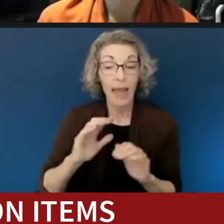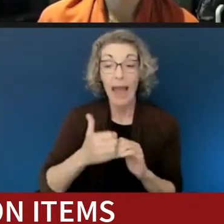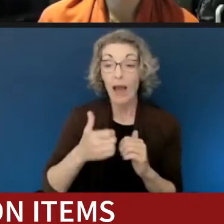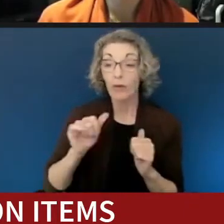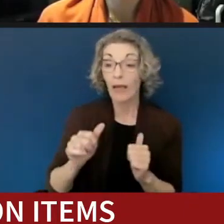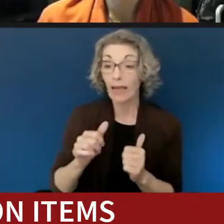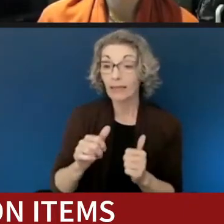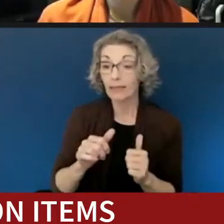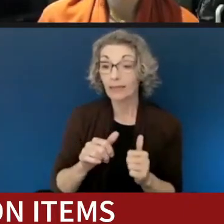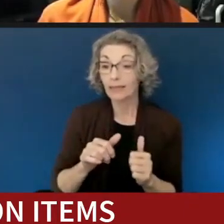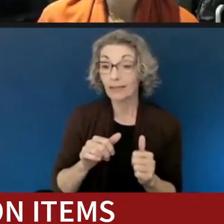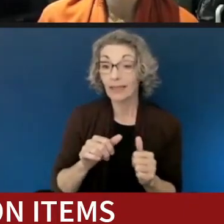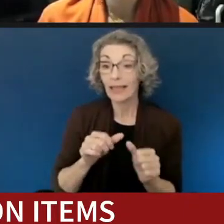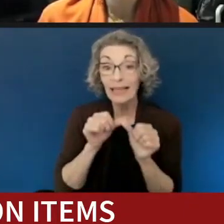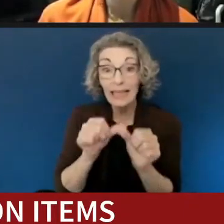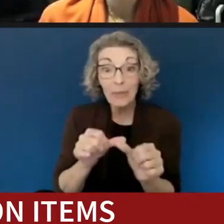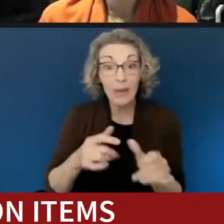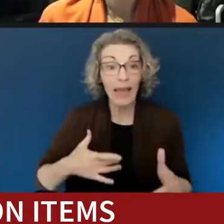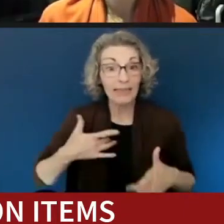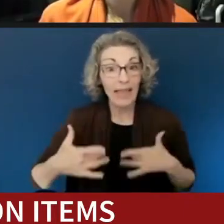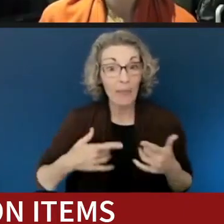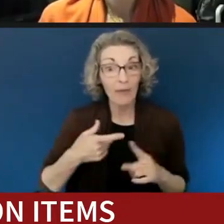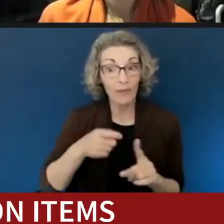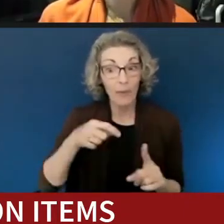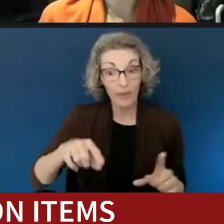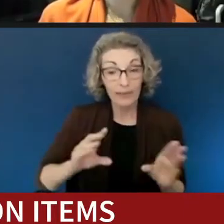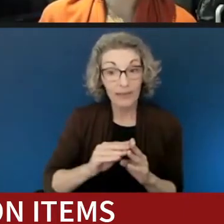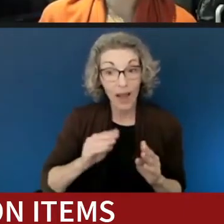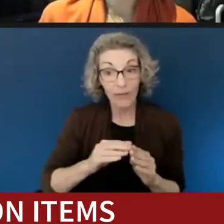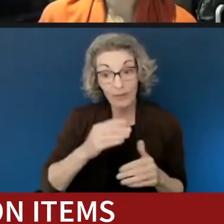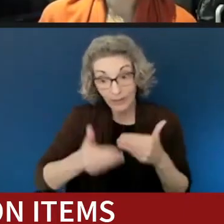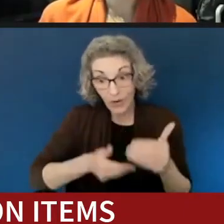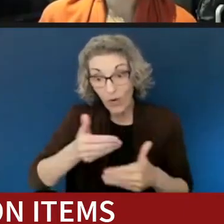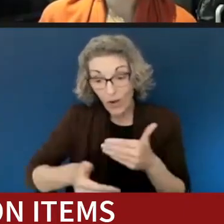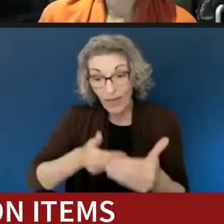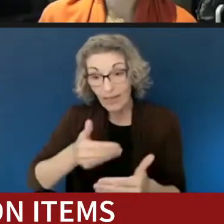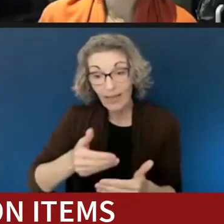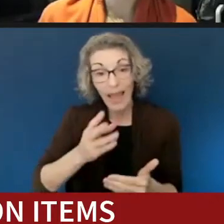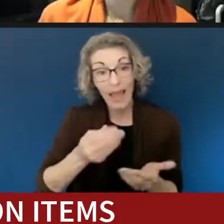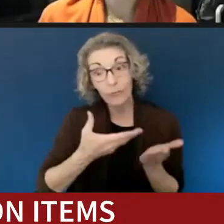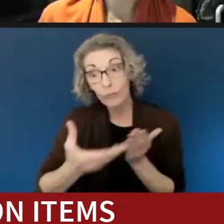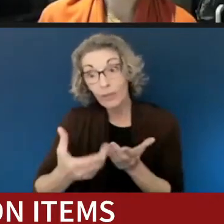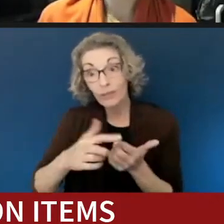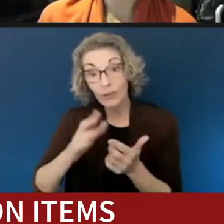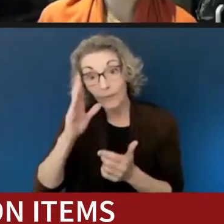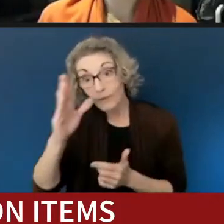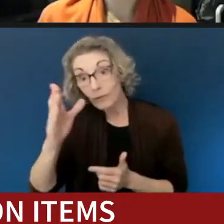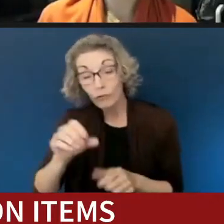the excitement from this conference into future work?